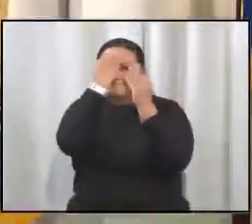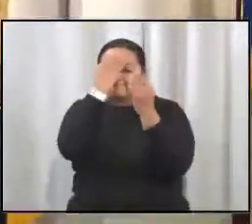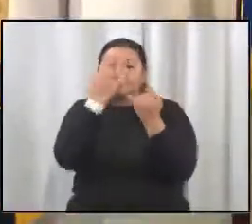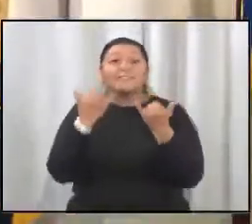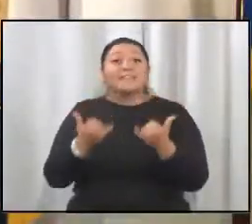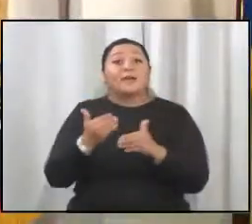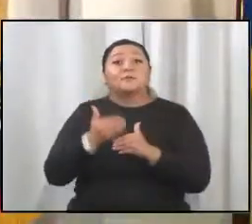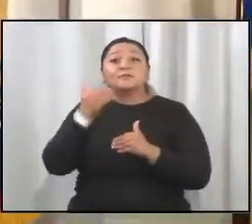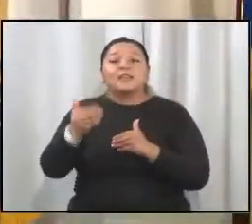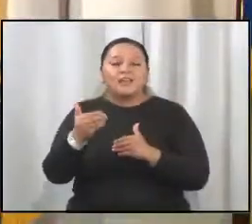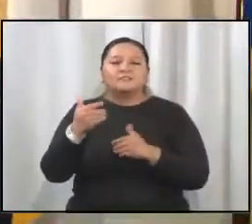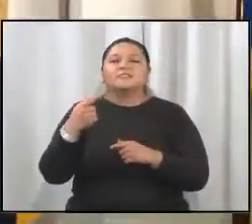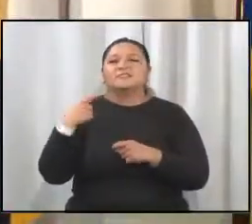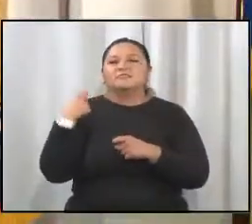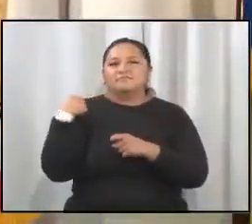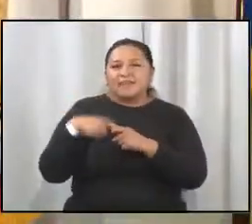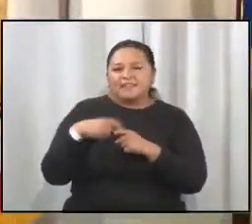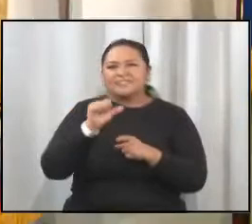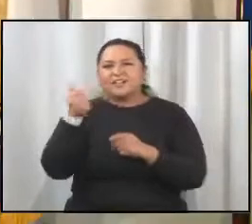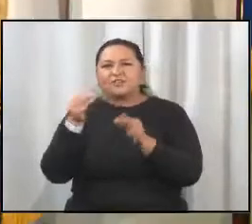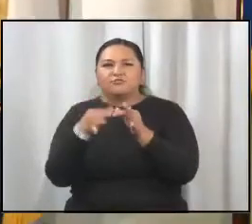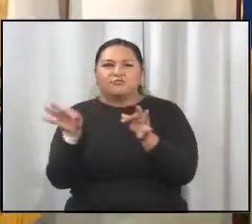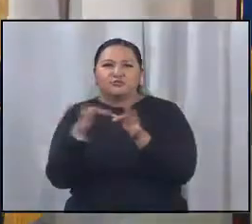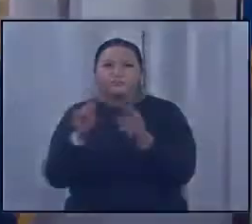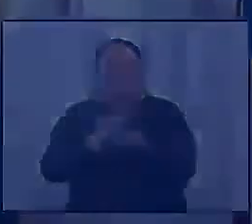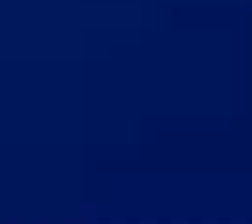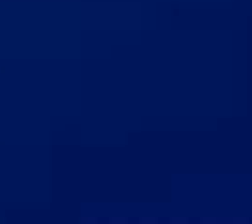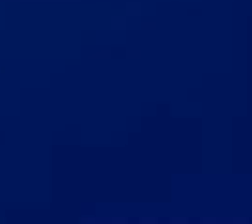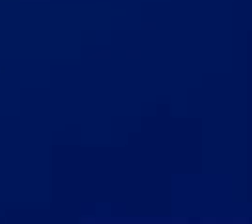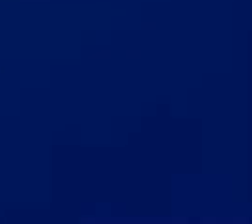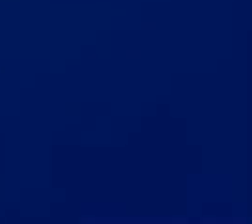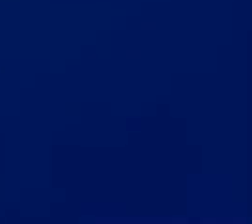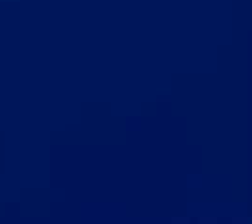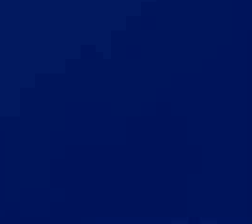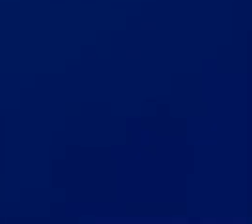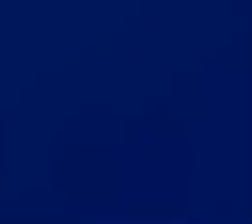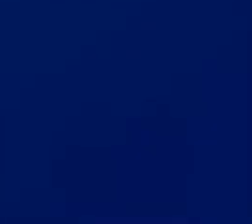with interpretation in Spanish and Khmer. Thank you.